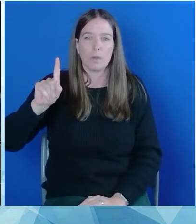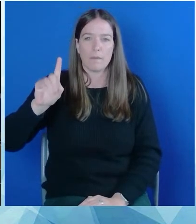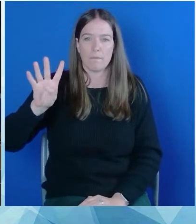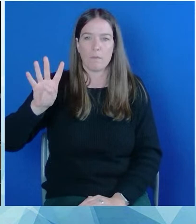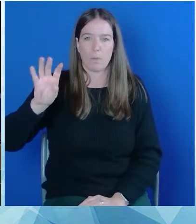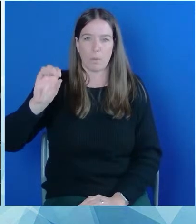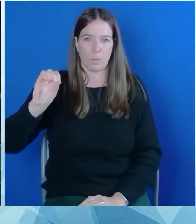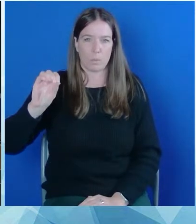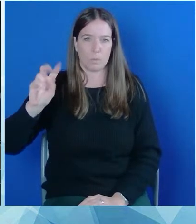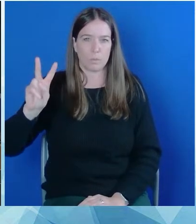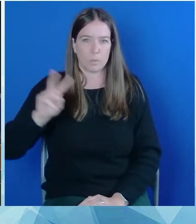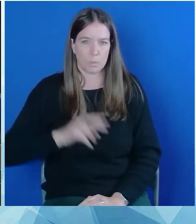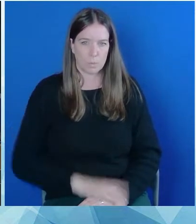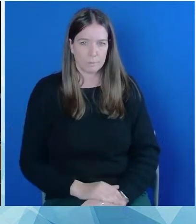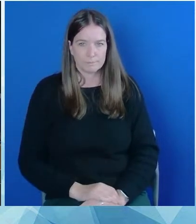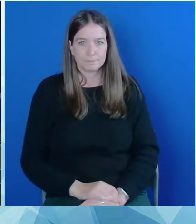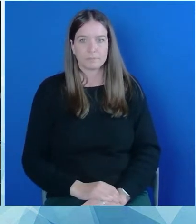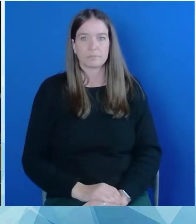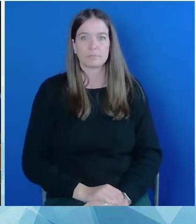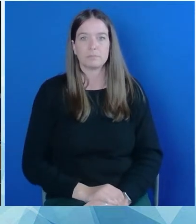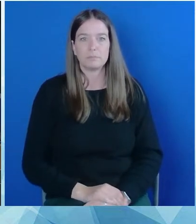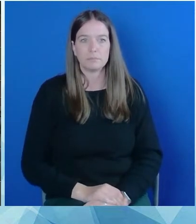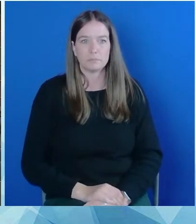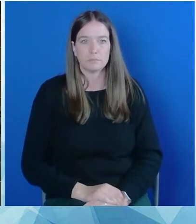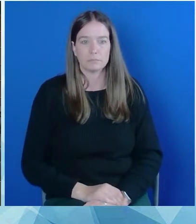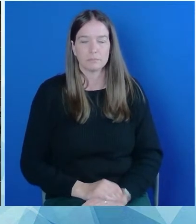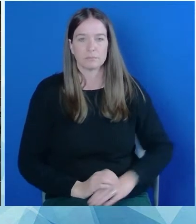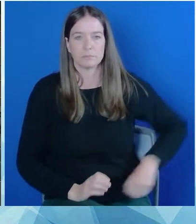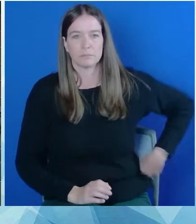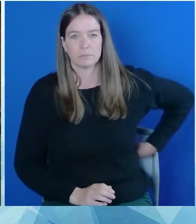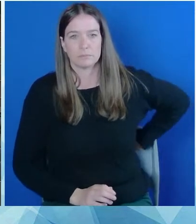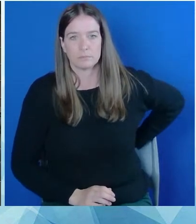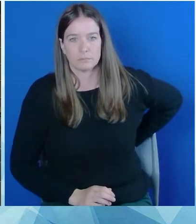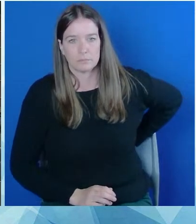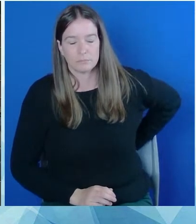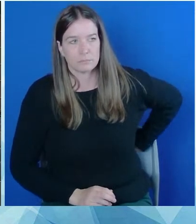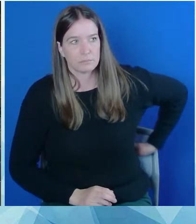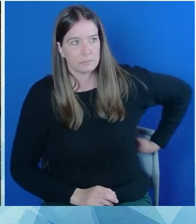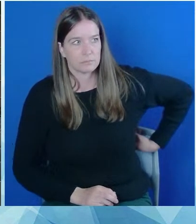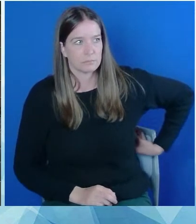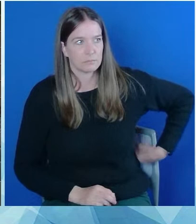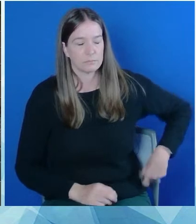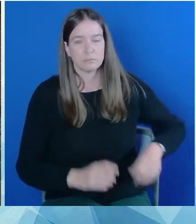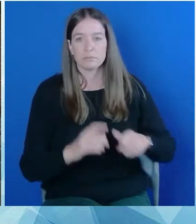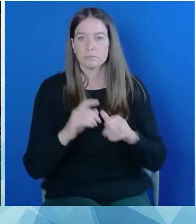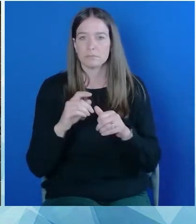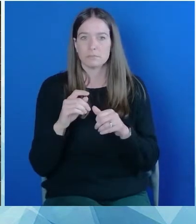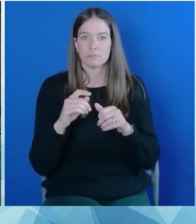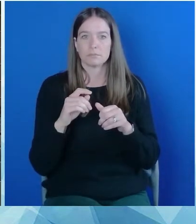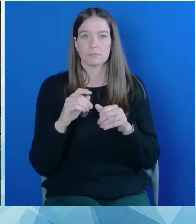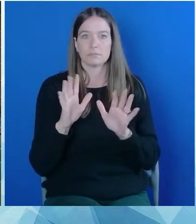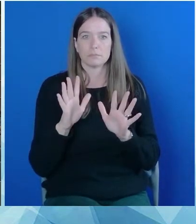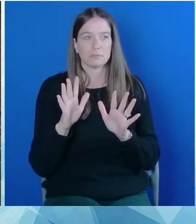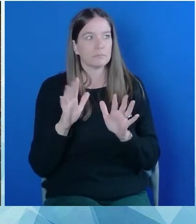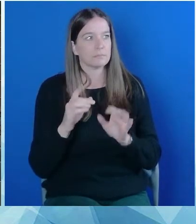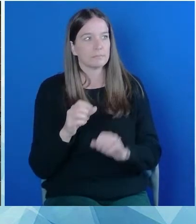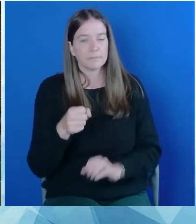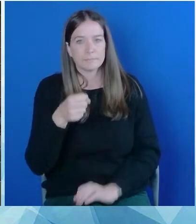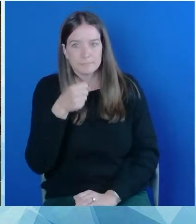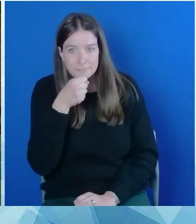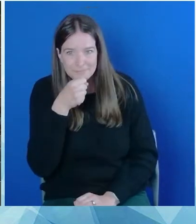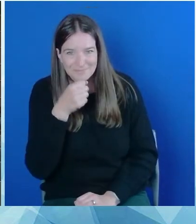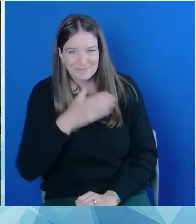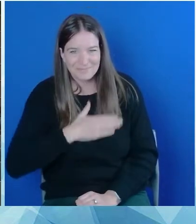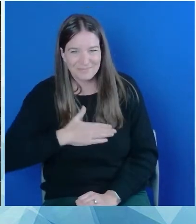First, I would would like to make a Excuse correction. me. Can you get real close to the mic,